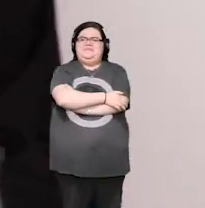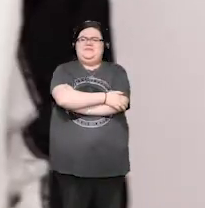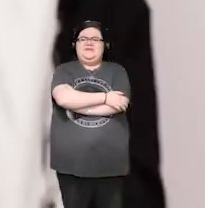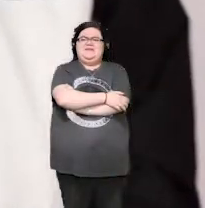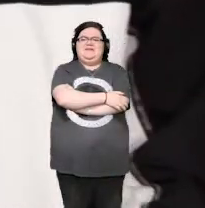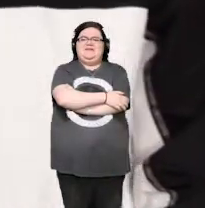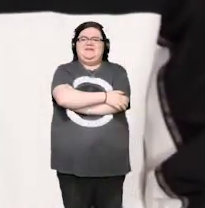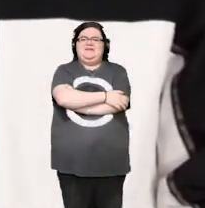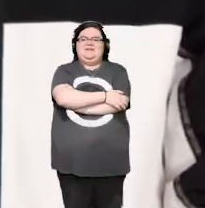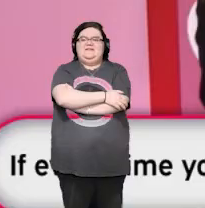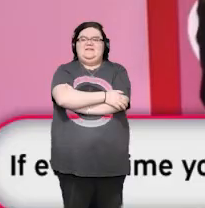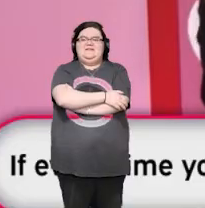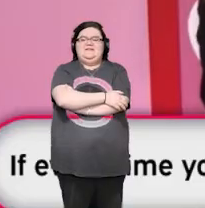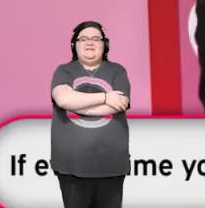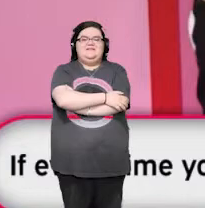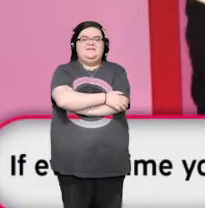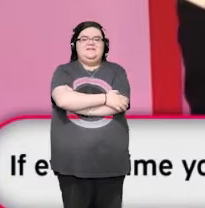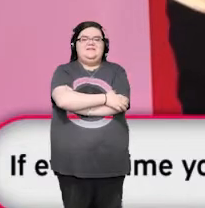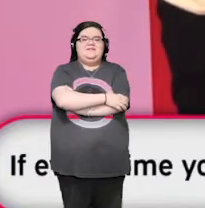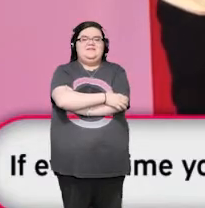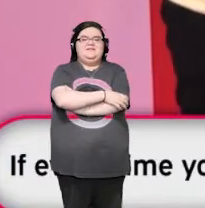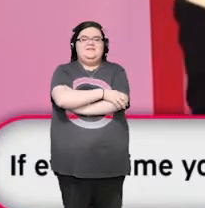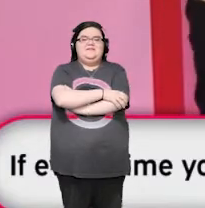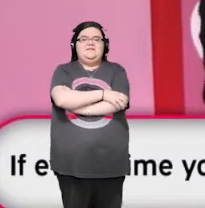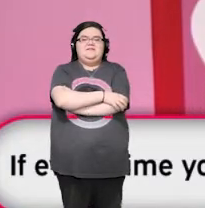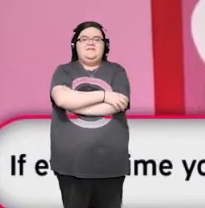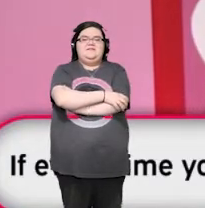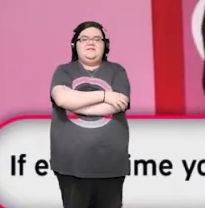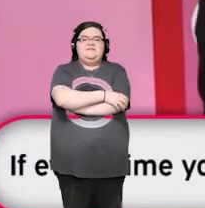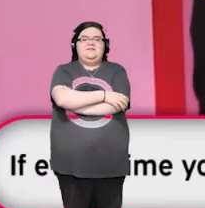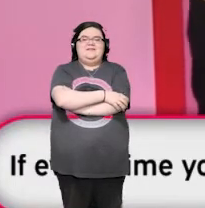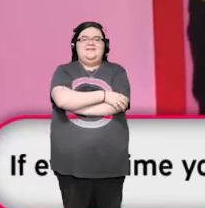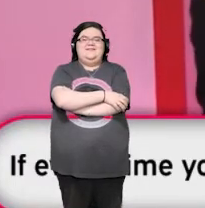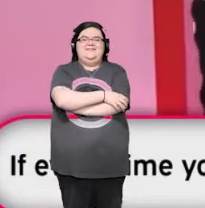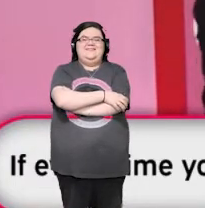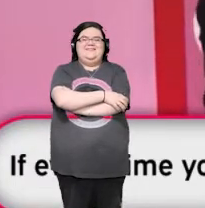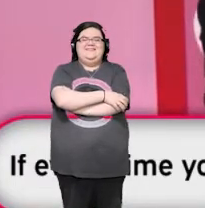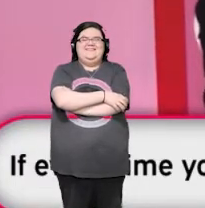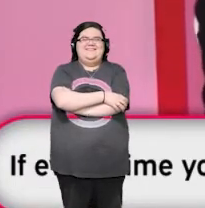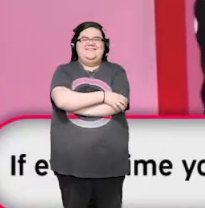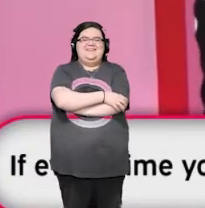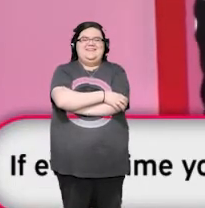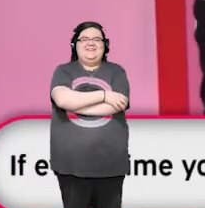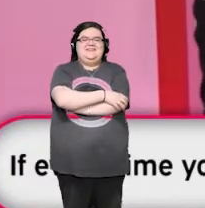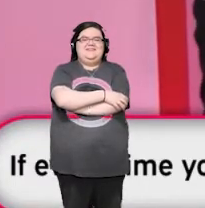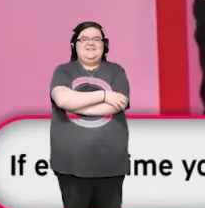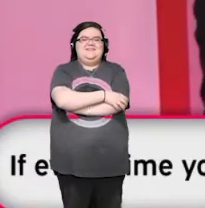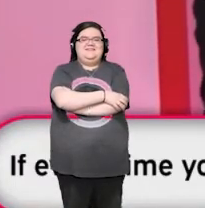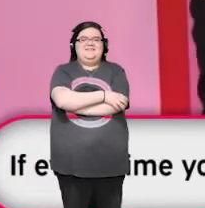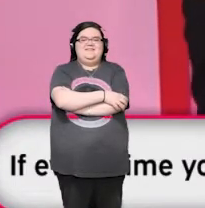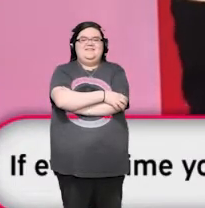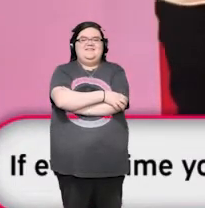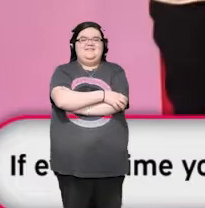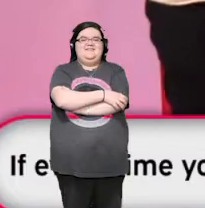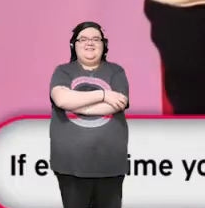What? It was a joke, guys. It was a joke. Things I get it like on an airplane. And, you know, what's the song that goes, Bush?